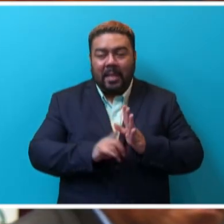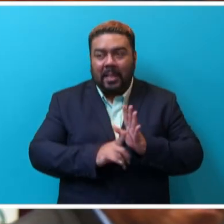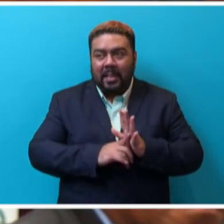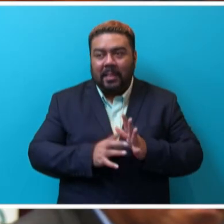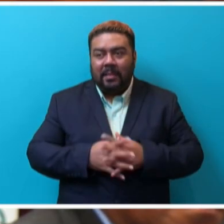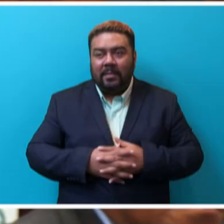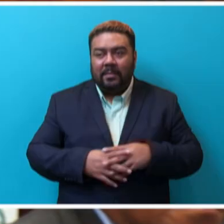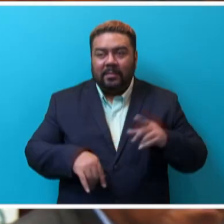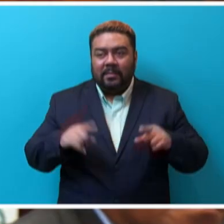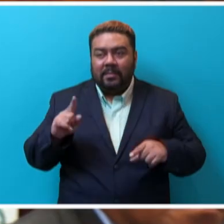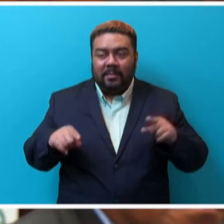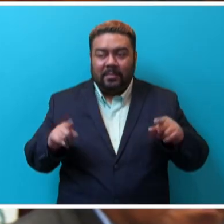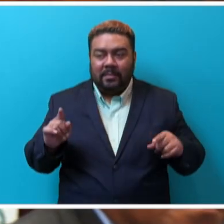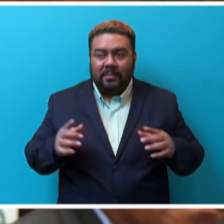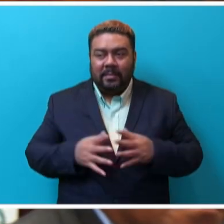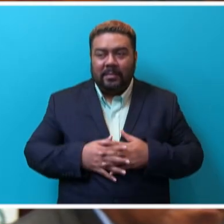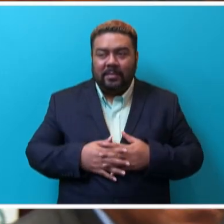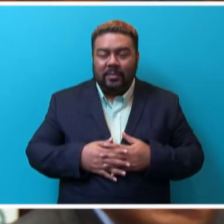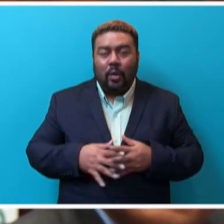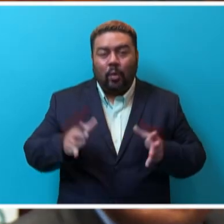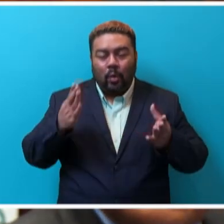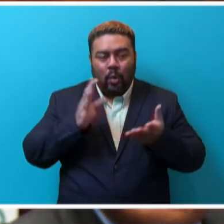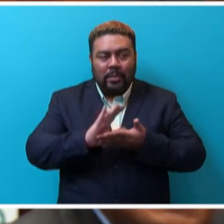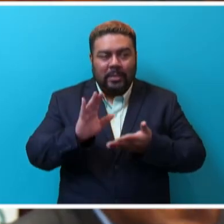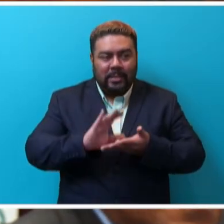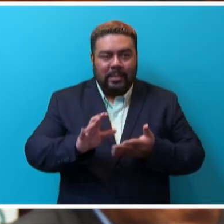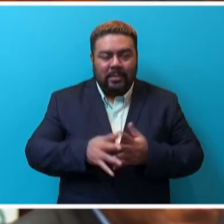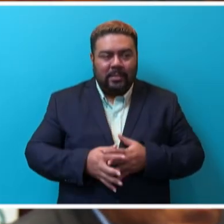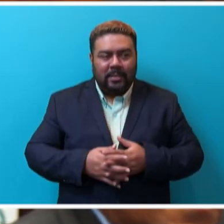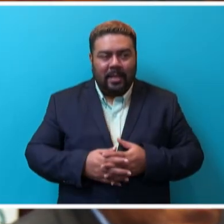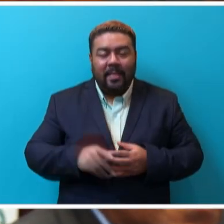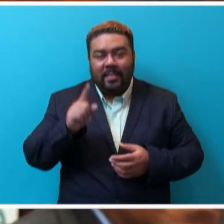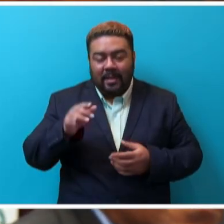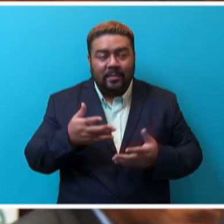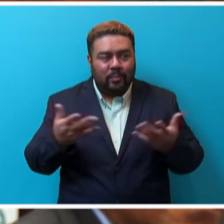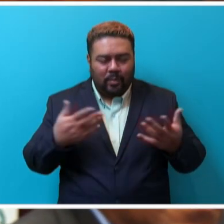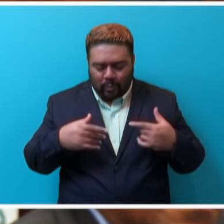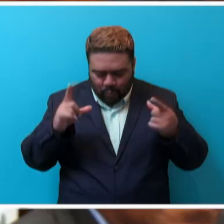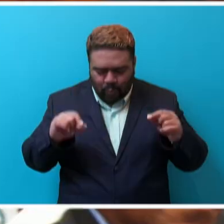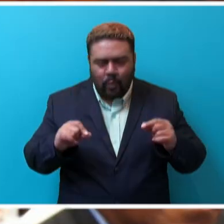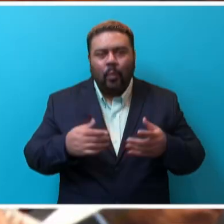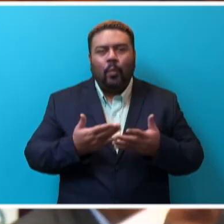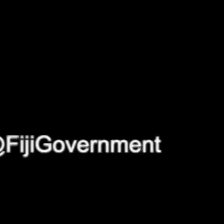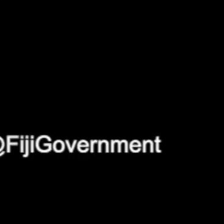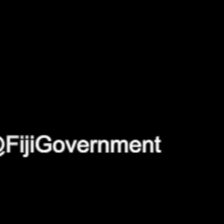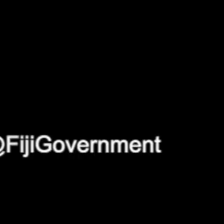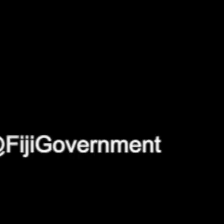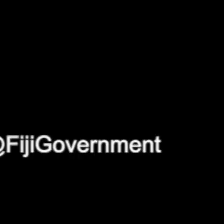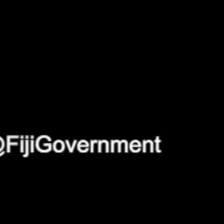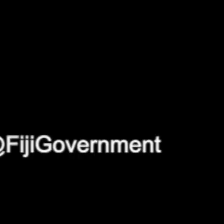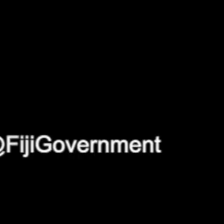various stakeholders through our consultations. So that is where it is as it is. And thank you very much for the opportunity.